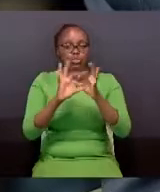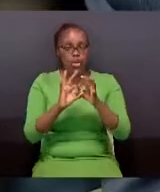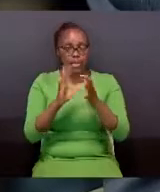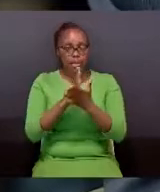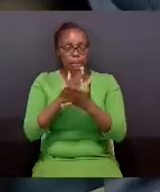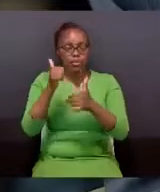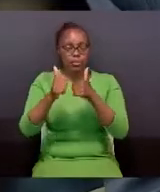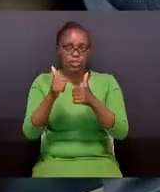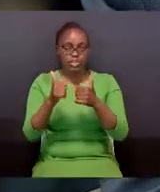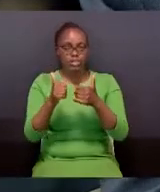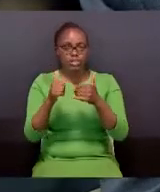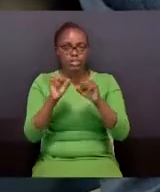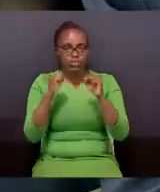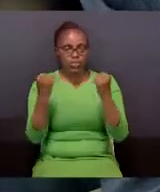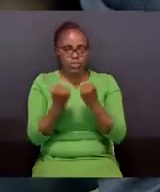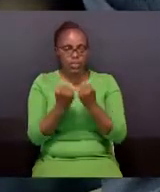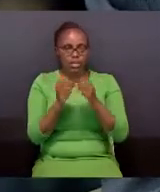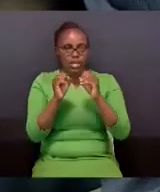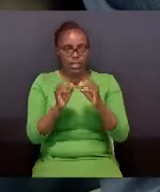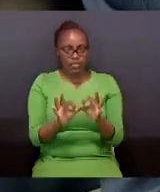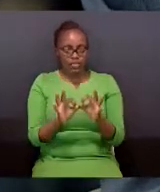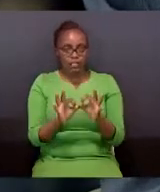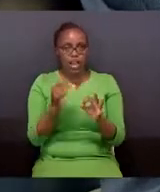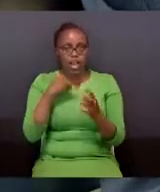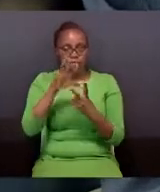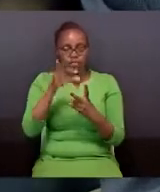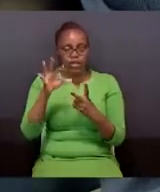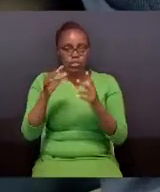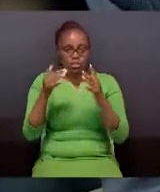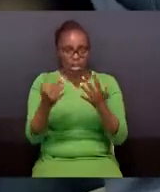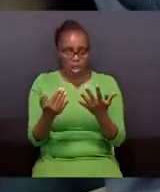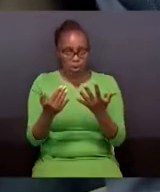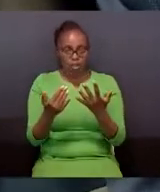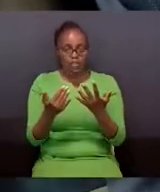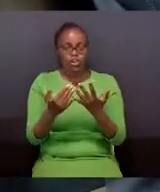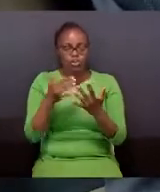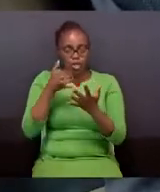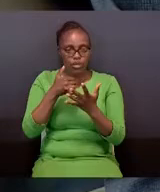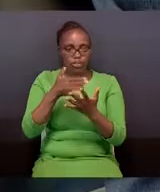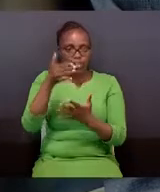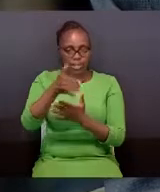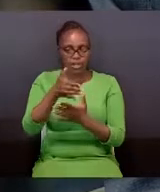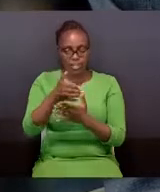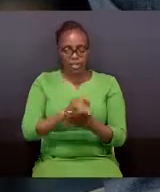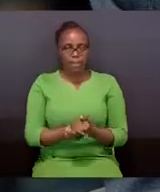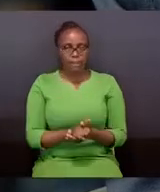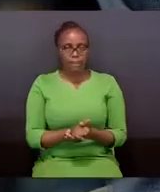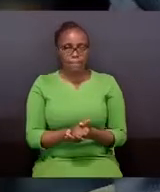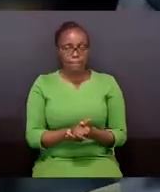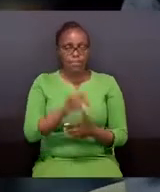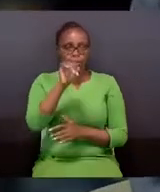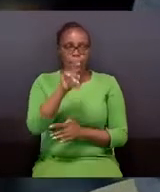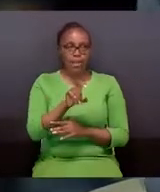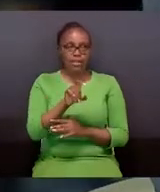of? And you make a choice how you play part in that. You